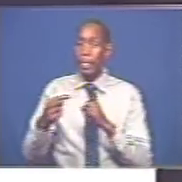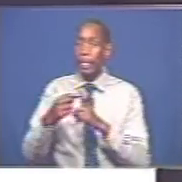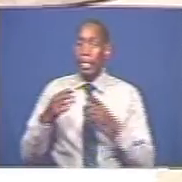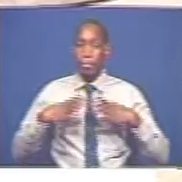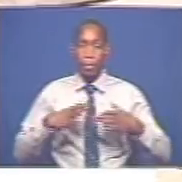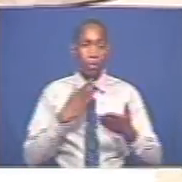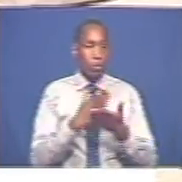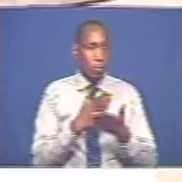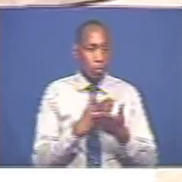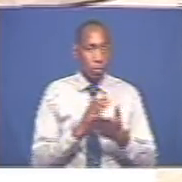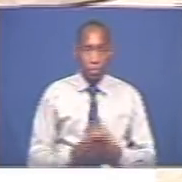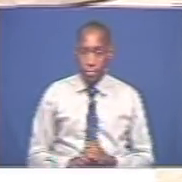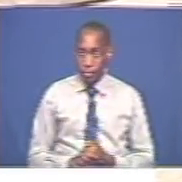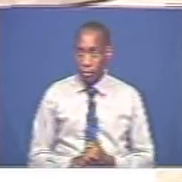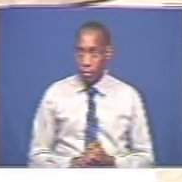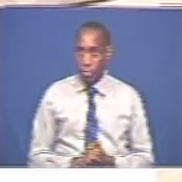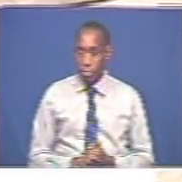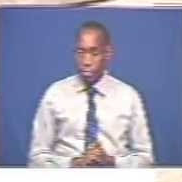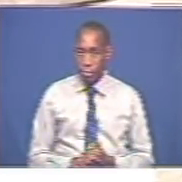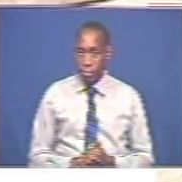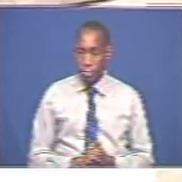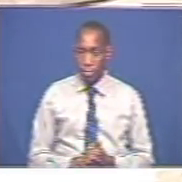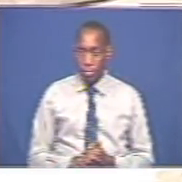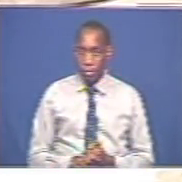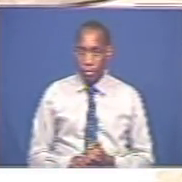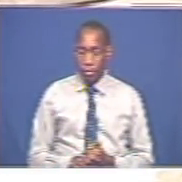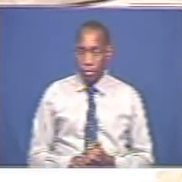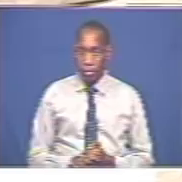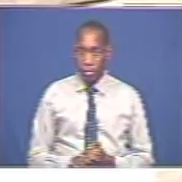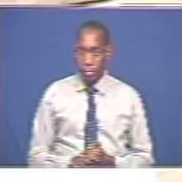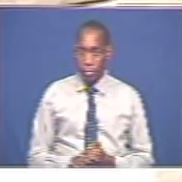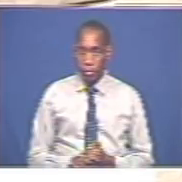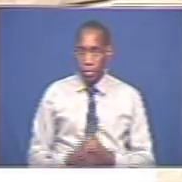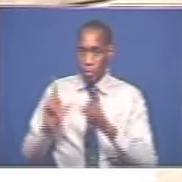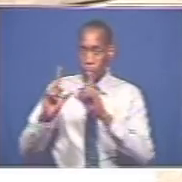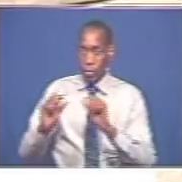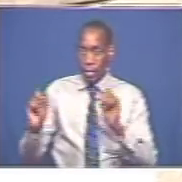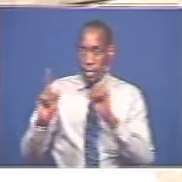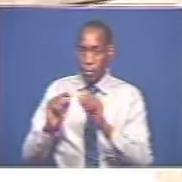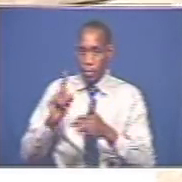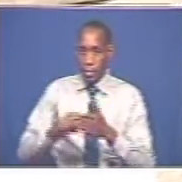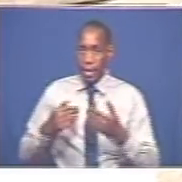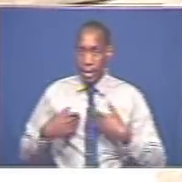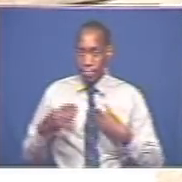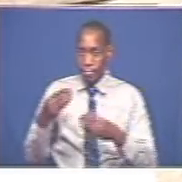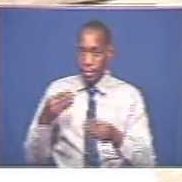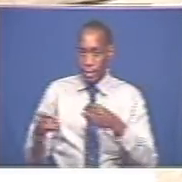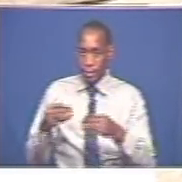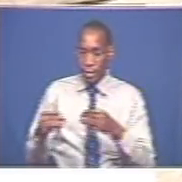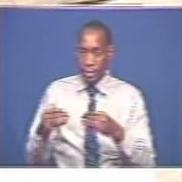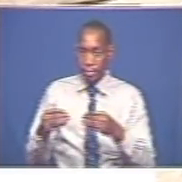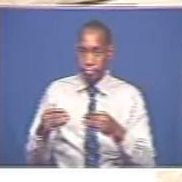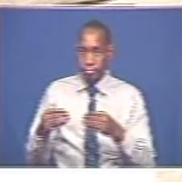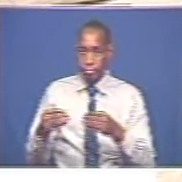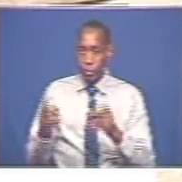Mm. Yeah, I like what the counselor is bringing up, that there is a disorder. If you simplify it, you'd say